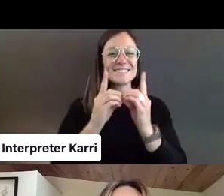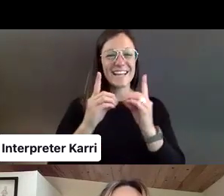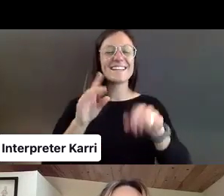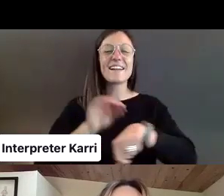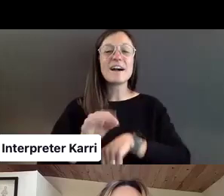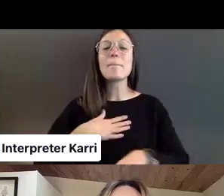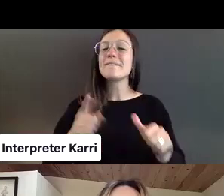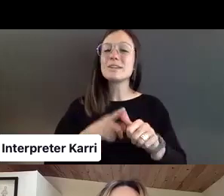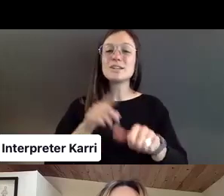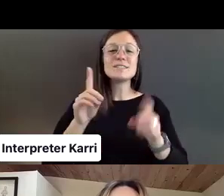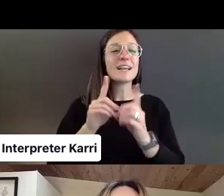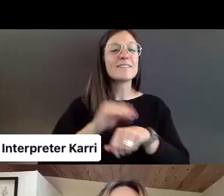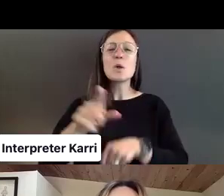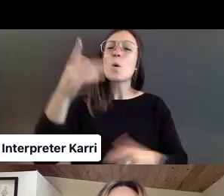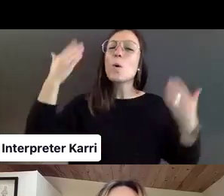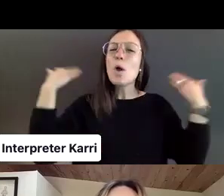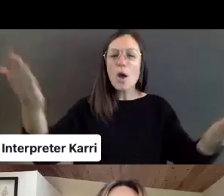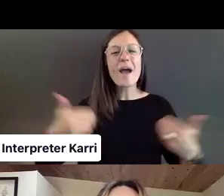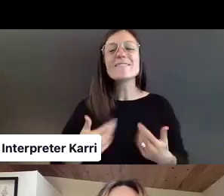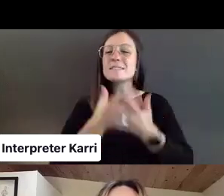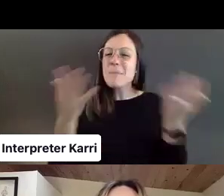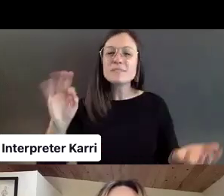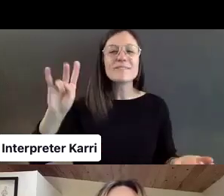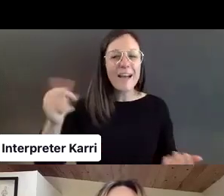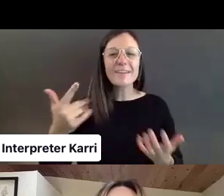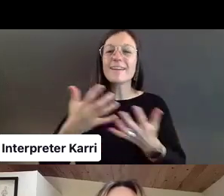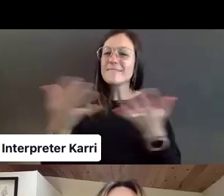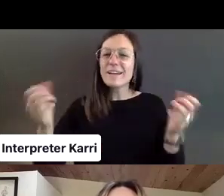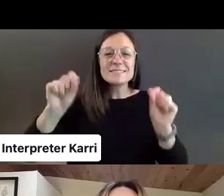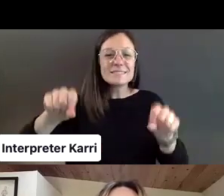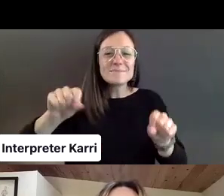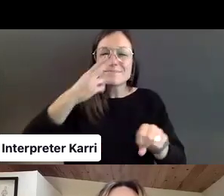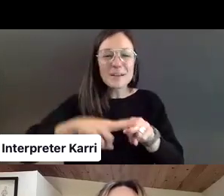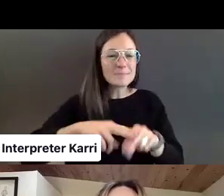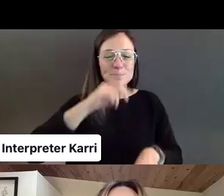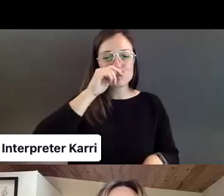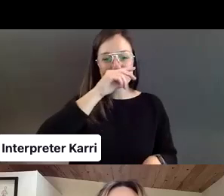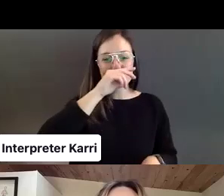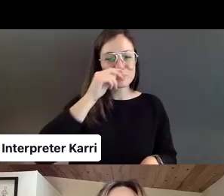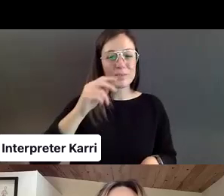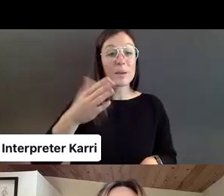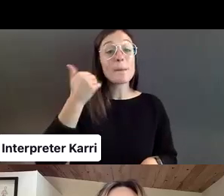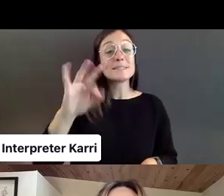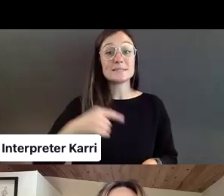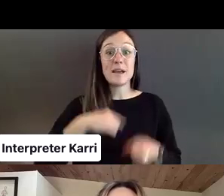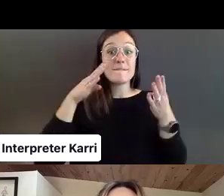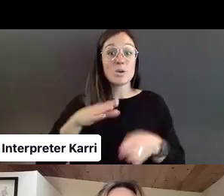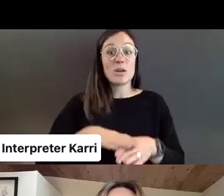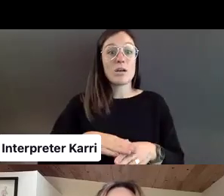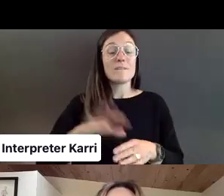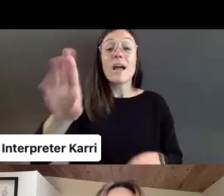go in and have as much fucking fun as you possibly can. Because if I'm focused on having